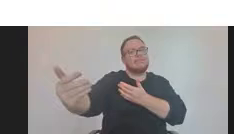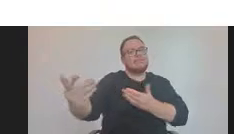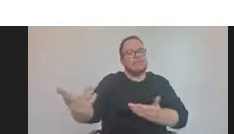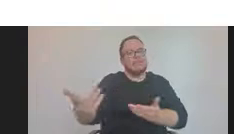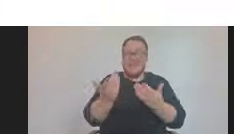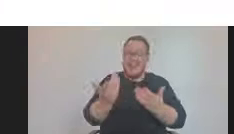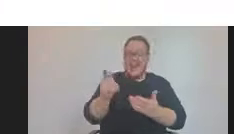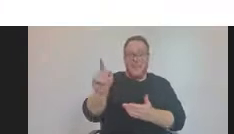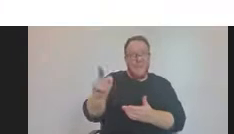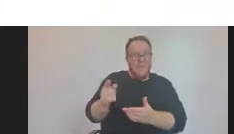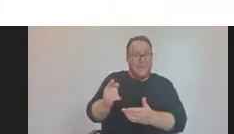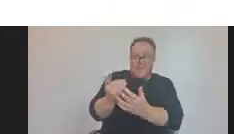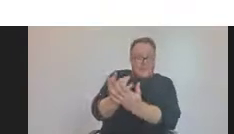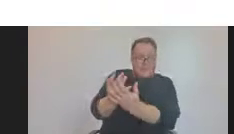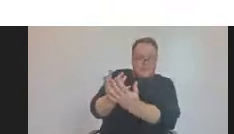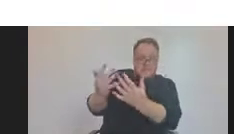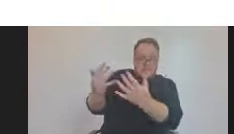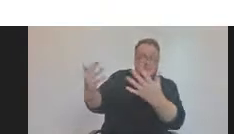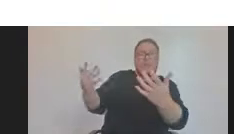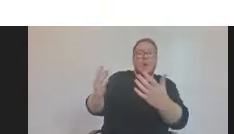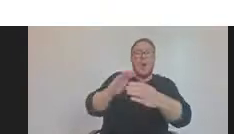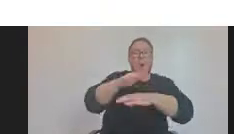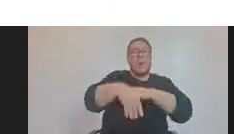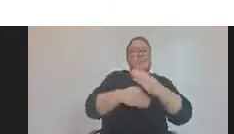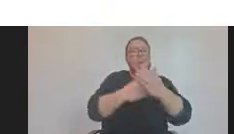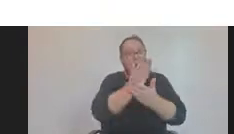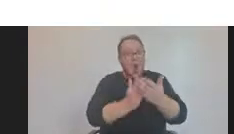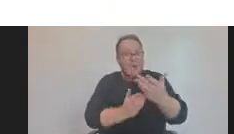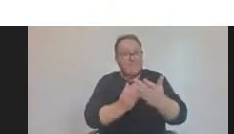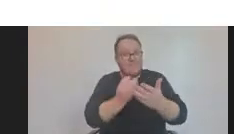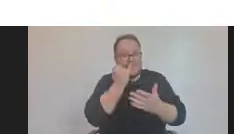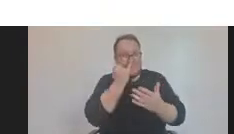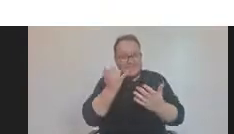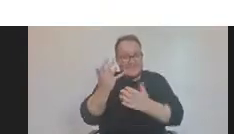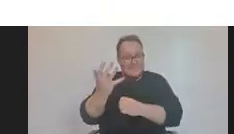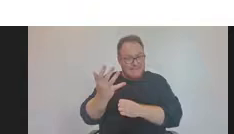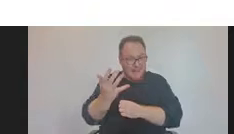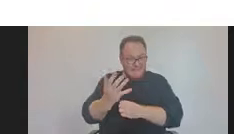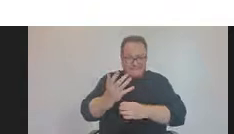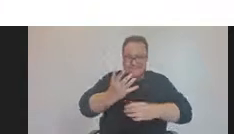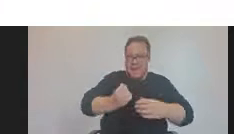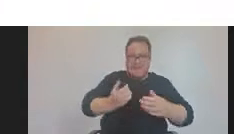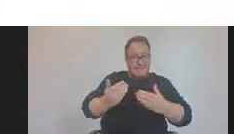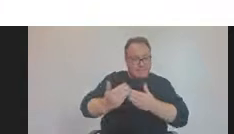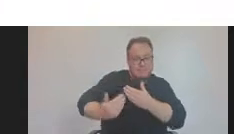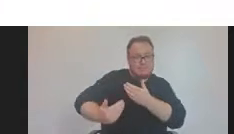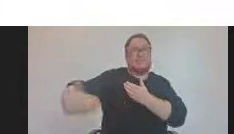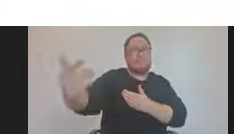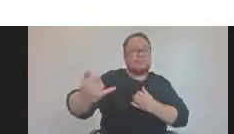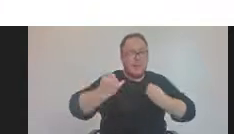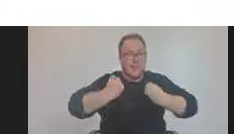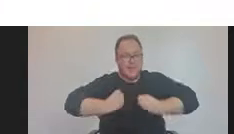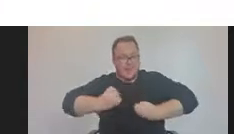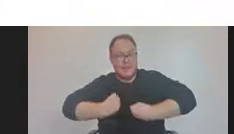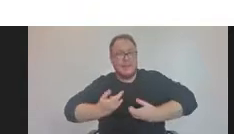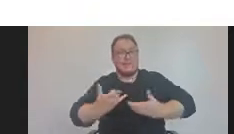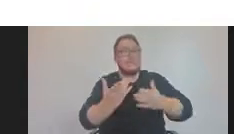than half the over 65s with 2 or more long-term conditions, including conditions such